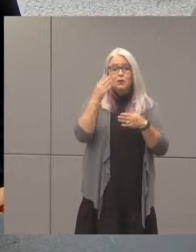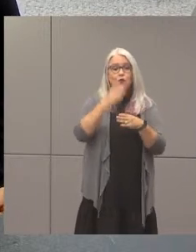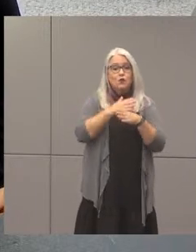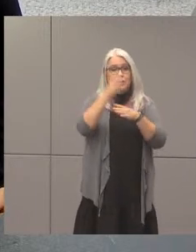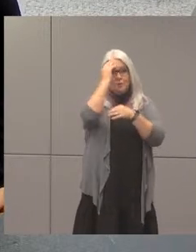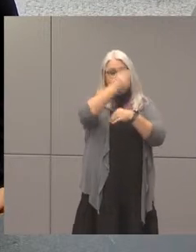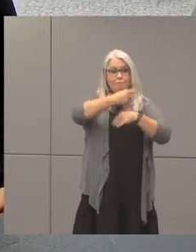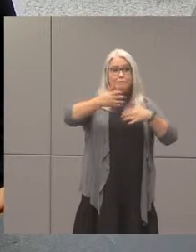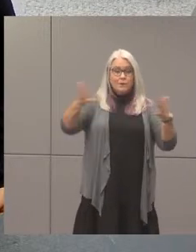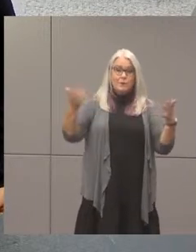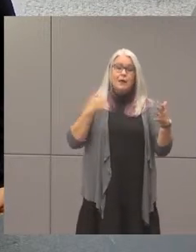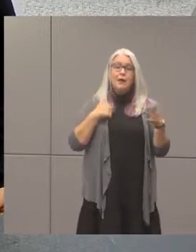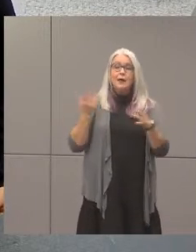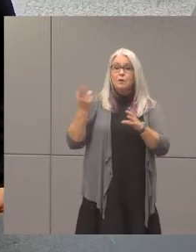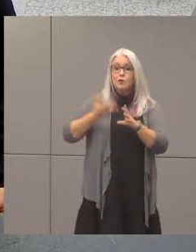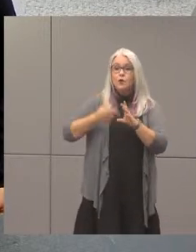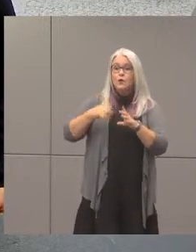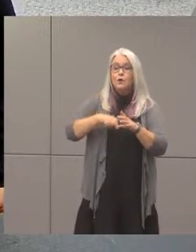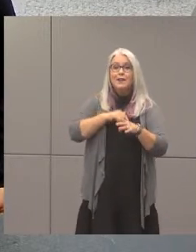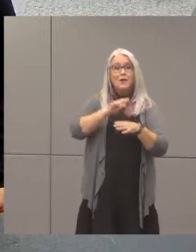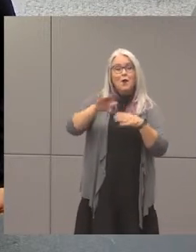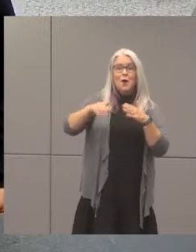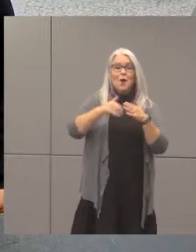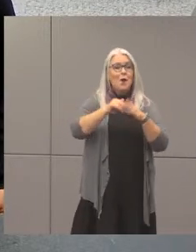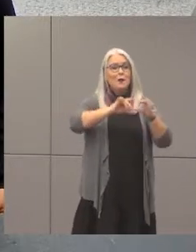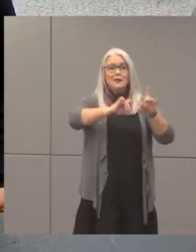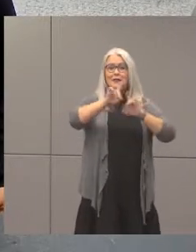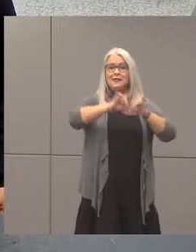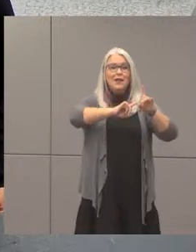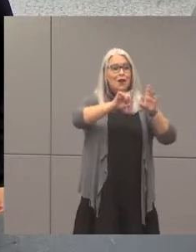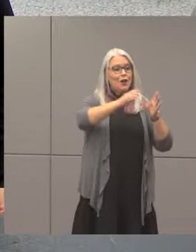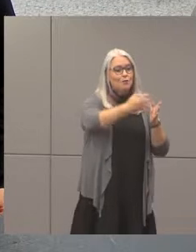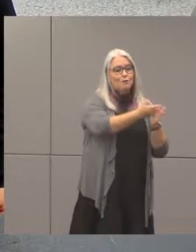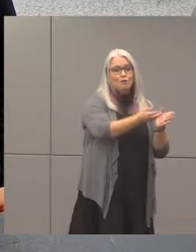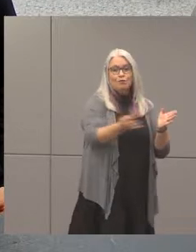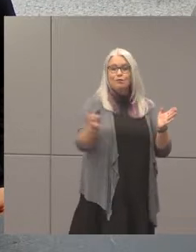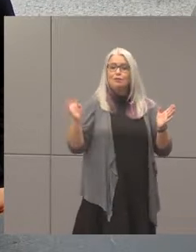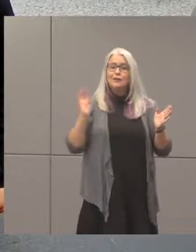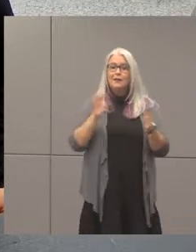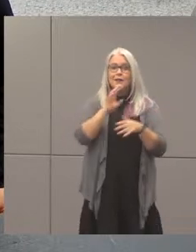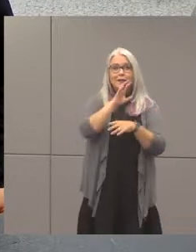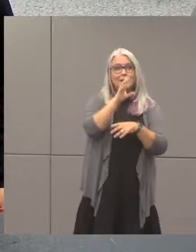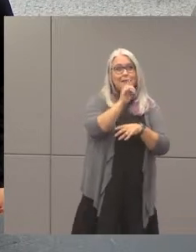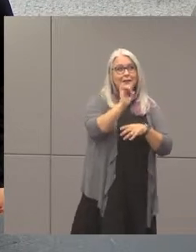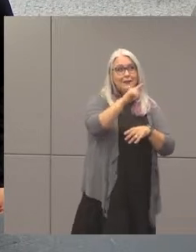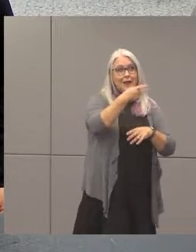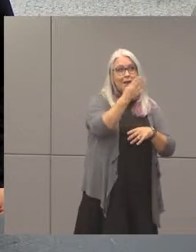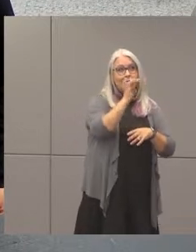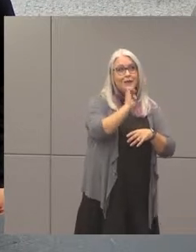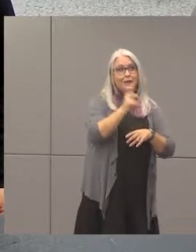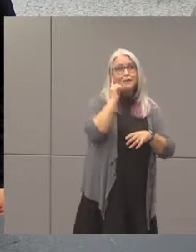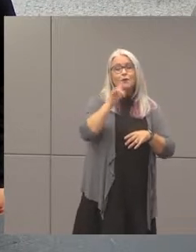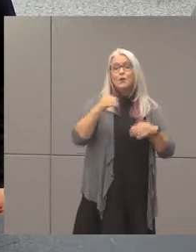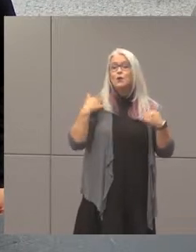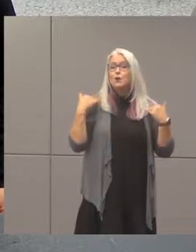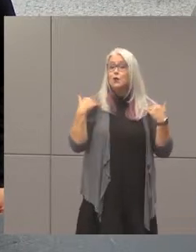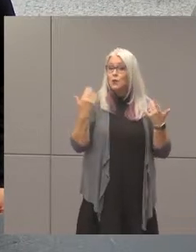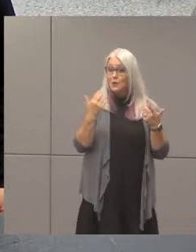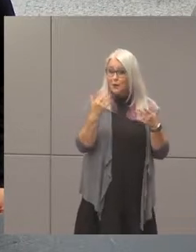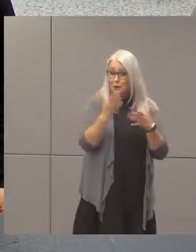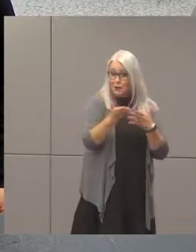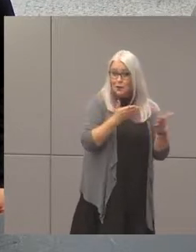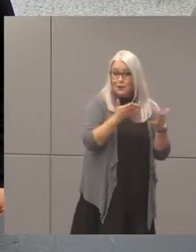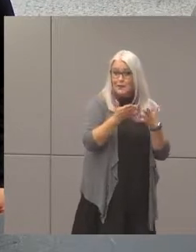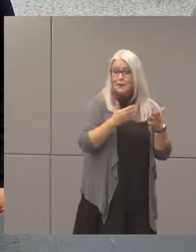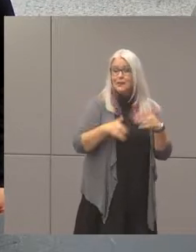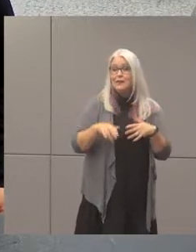you. I'm joined by an all-star cast. I have Daphne Epps, Director of Youth Services, Autumn